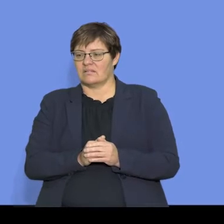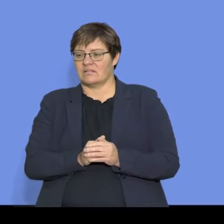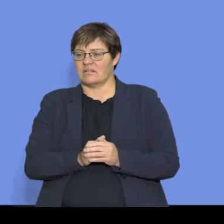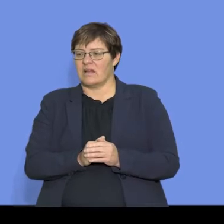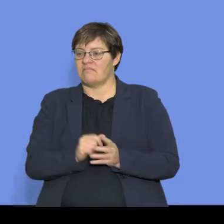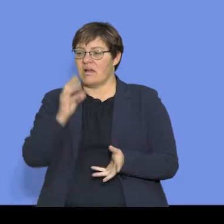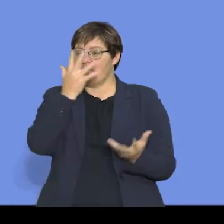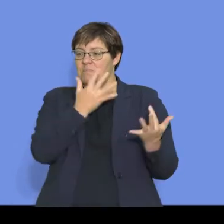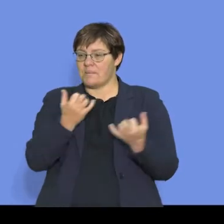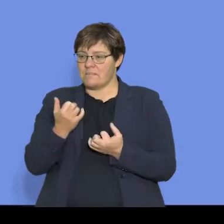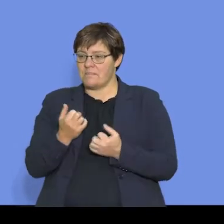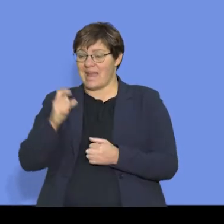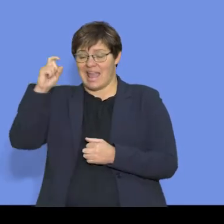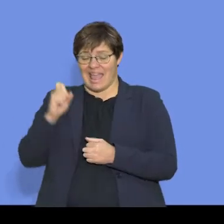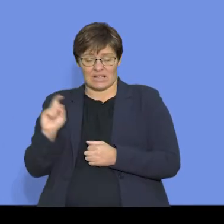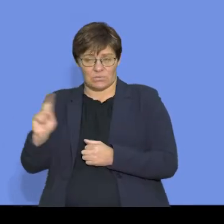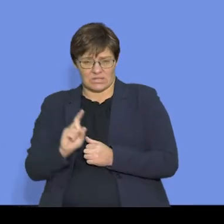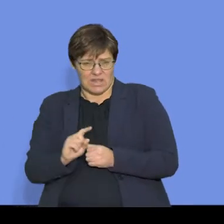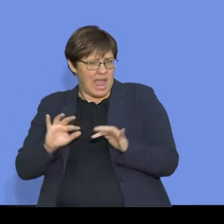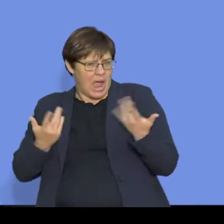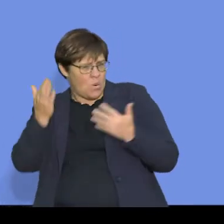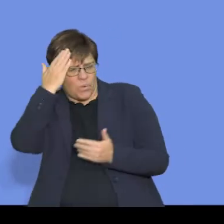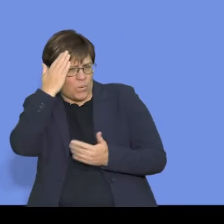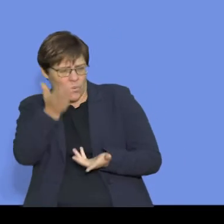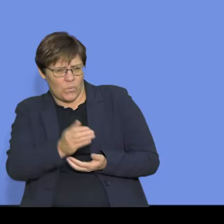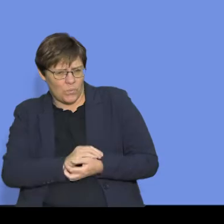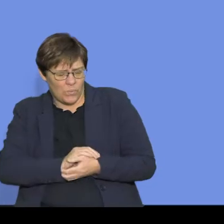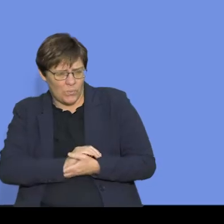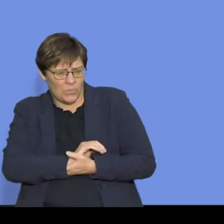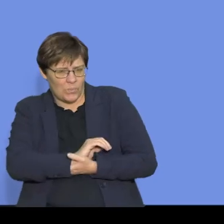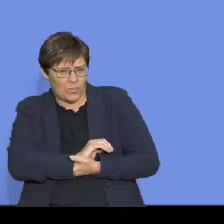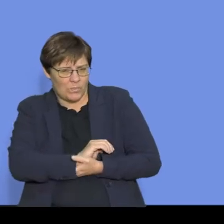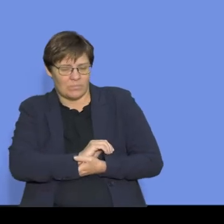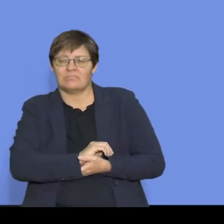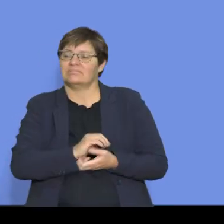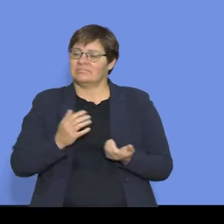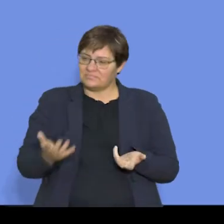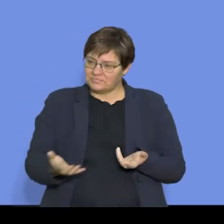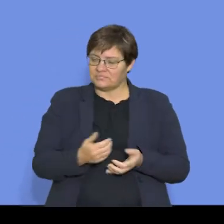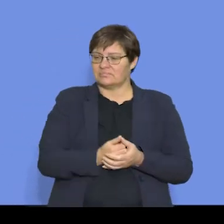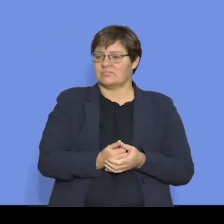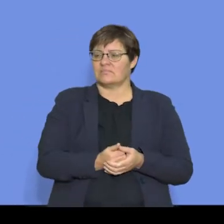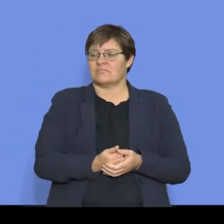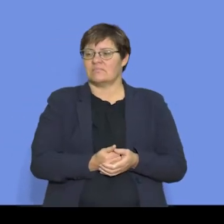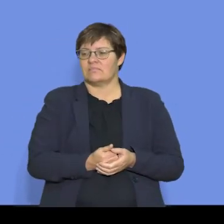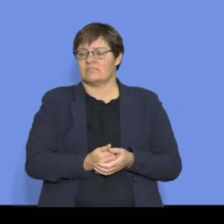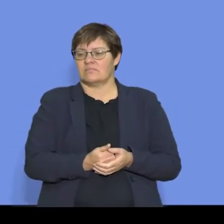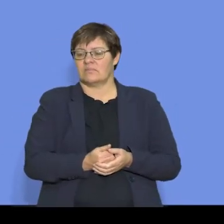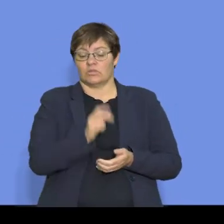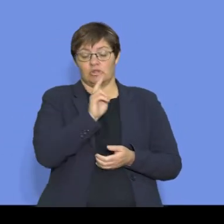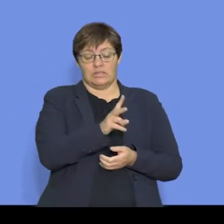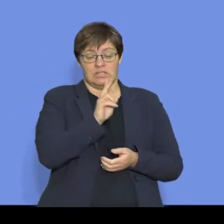So if we had to work out what x is, how would we know what x is? We would take